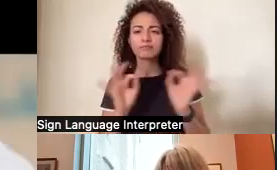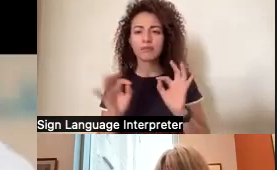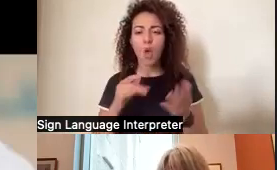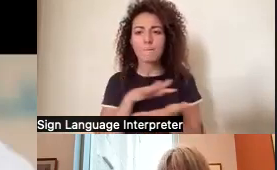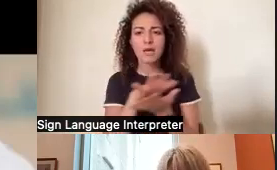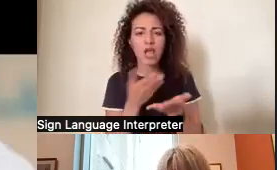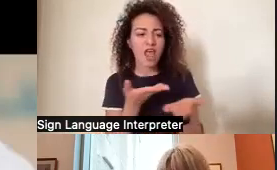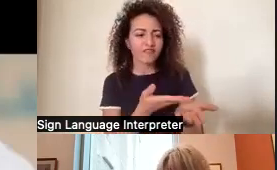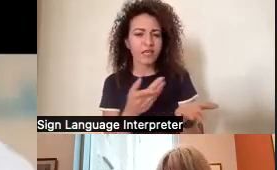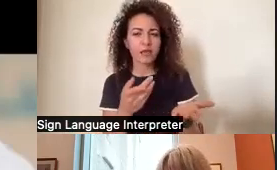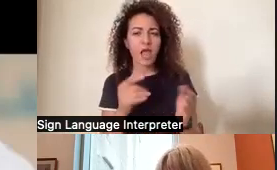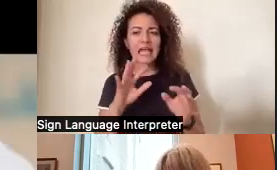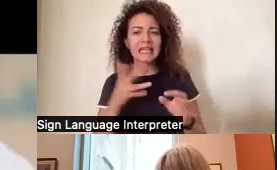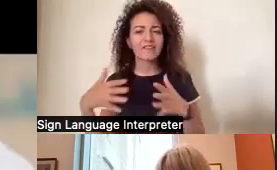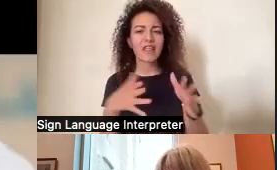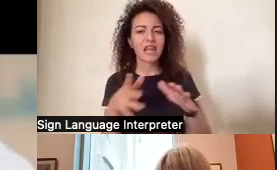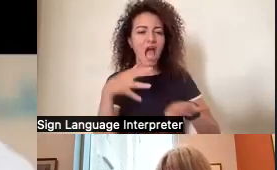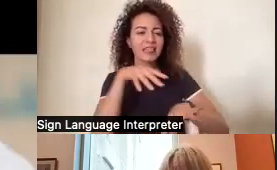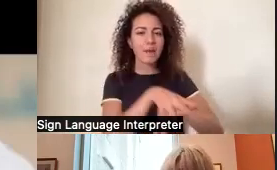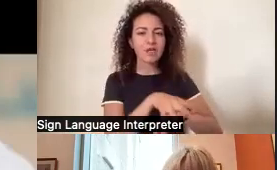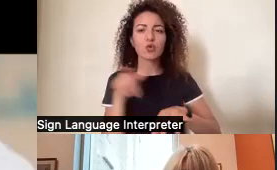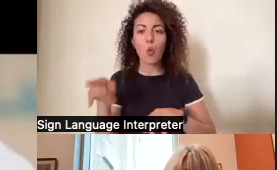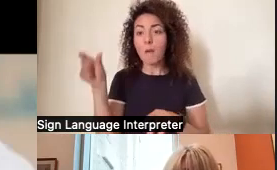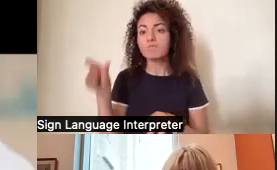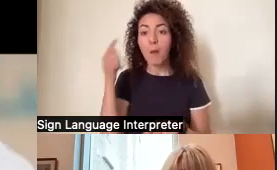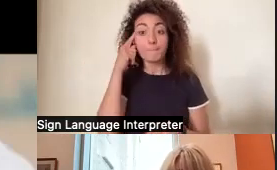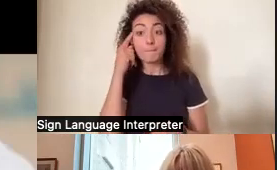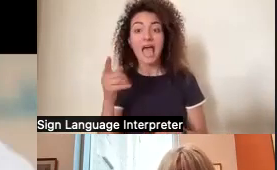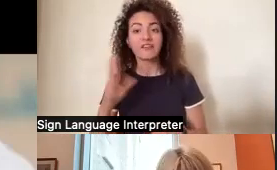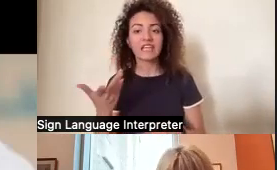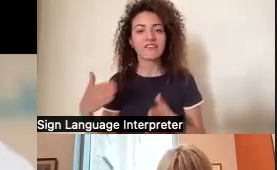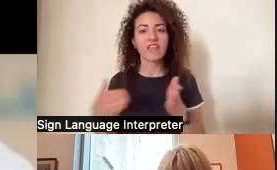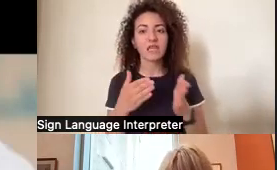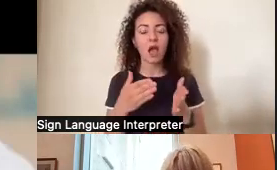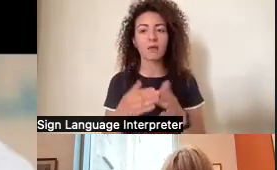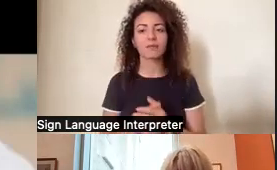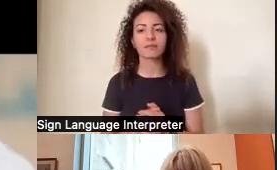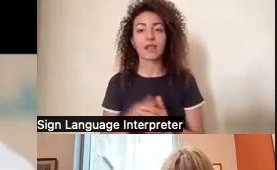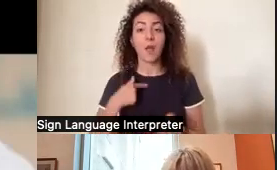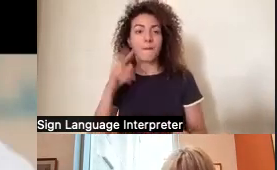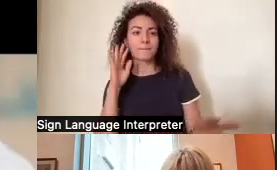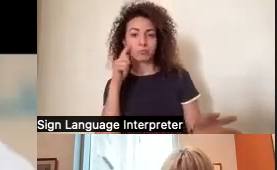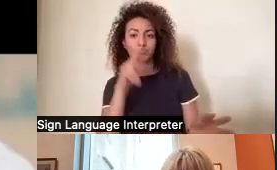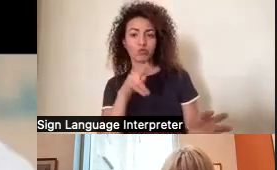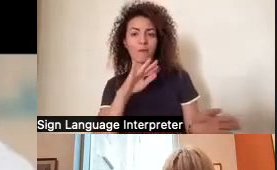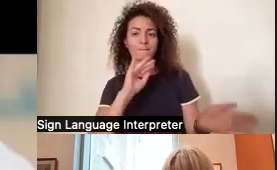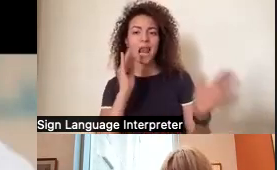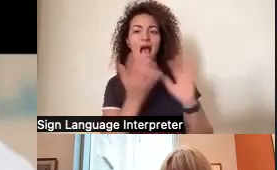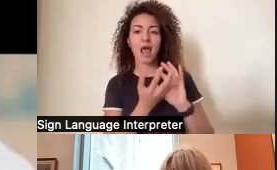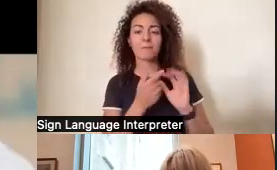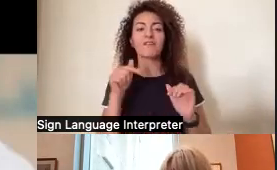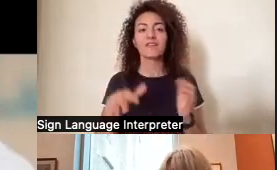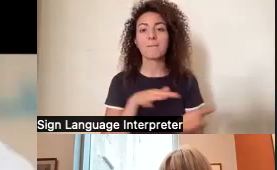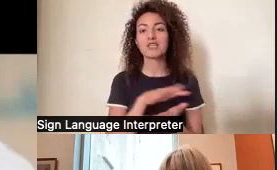of accessibility. So I think one of the issues that we have across the world, and including the